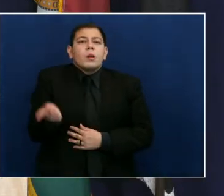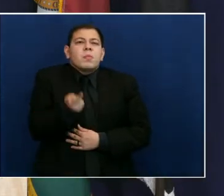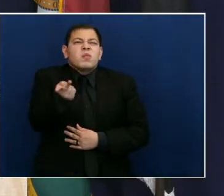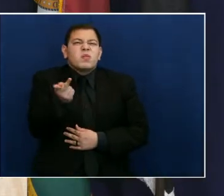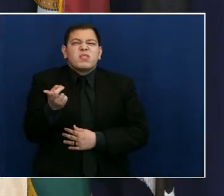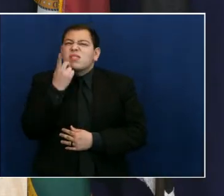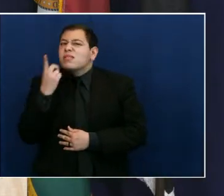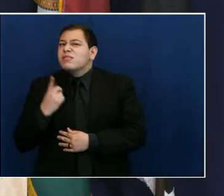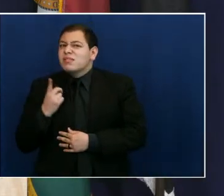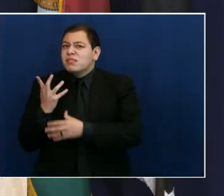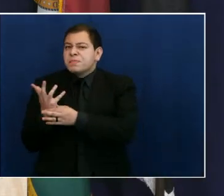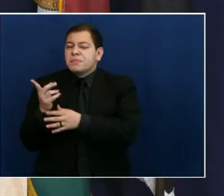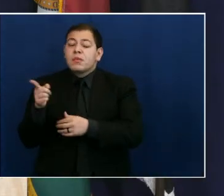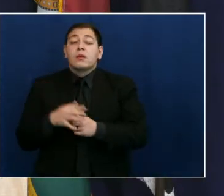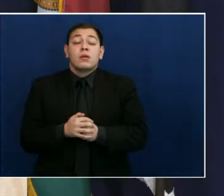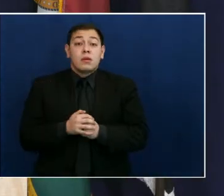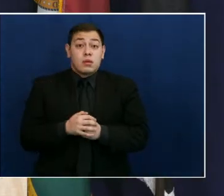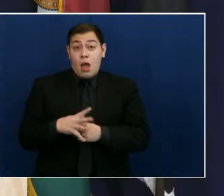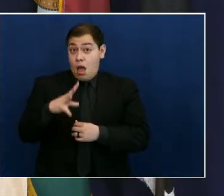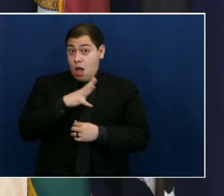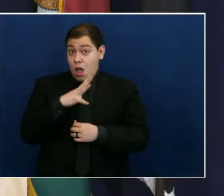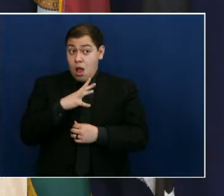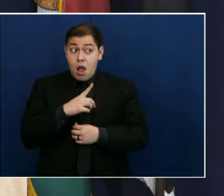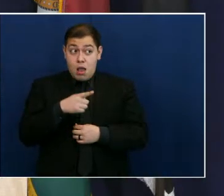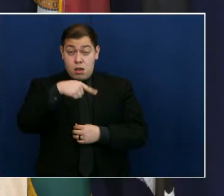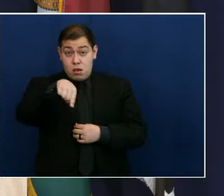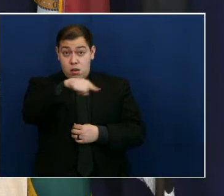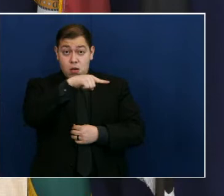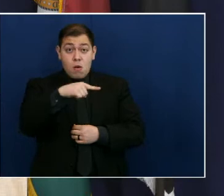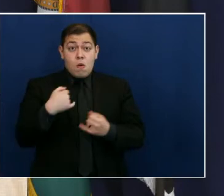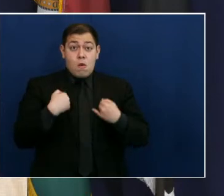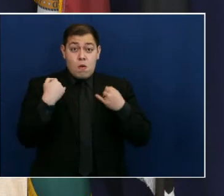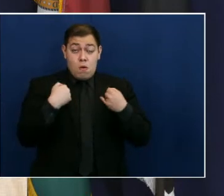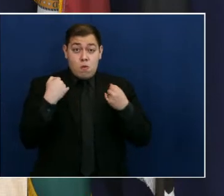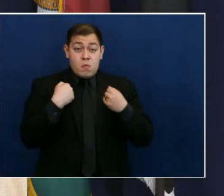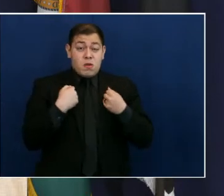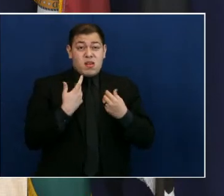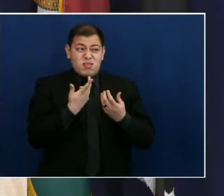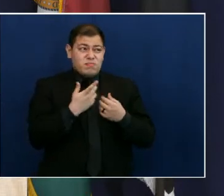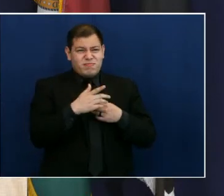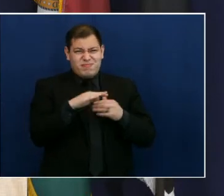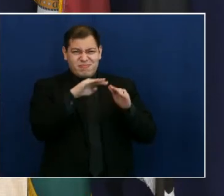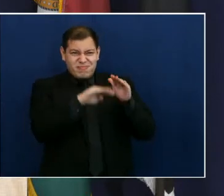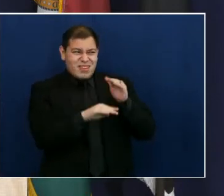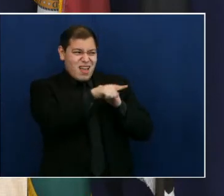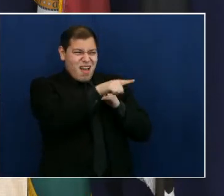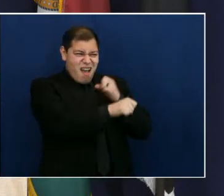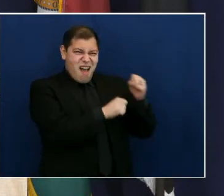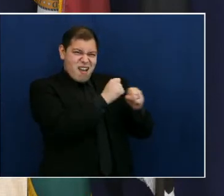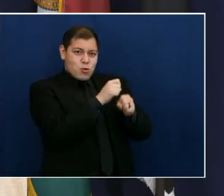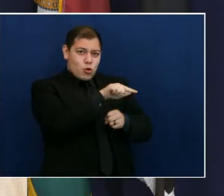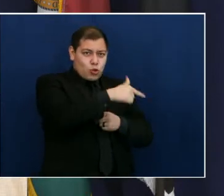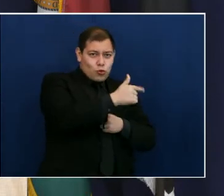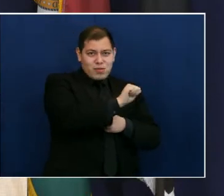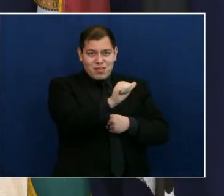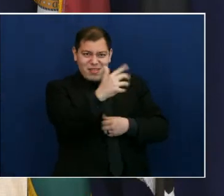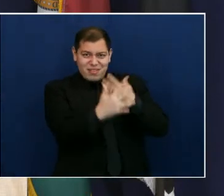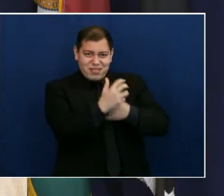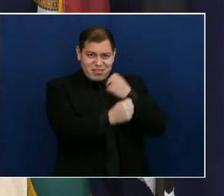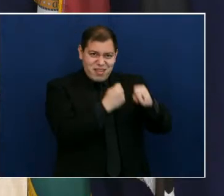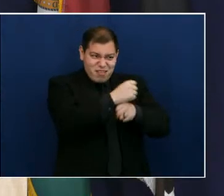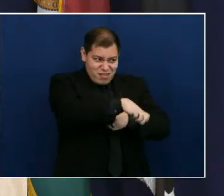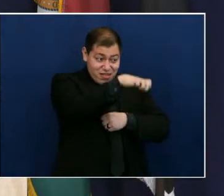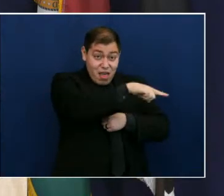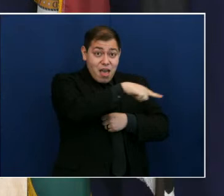idea de cómo van a poder tener acceso a las vacunas las personas de menores de edad de 12 a 15 años.